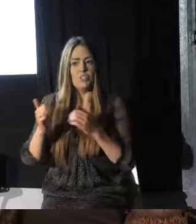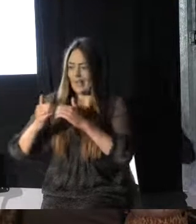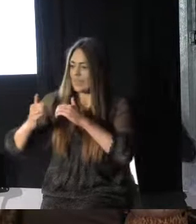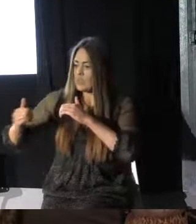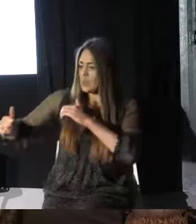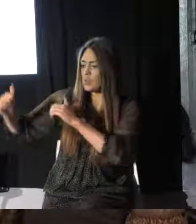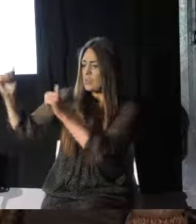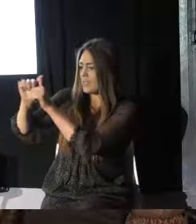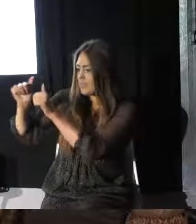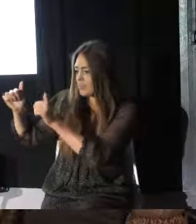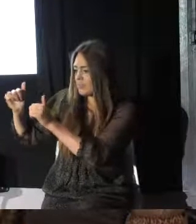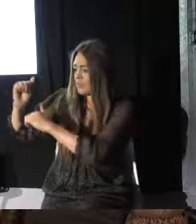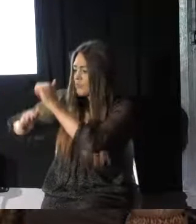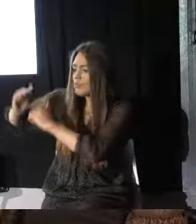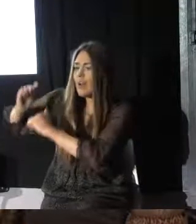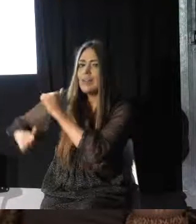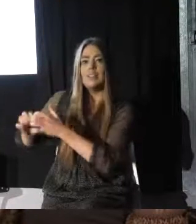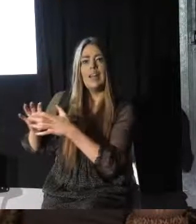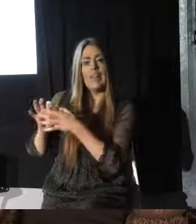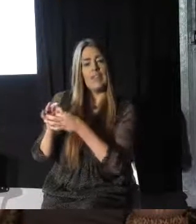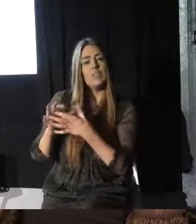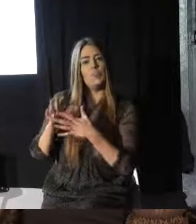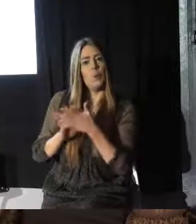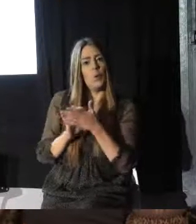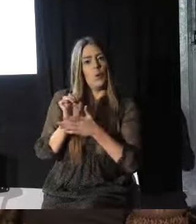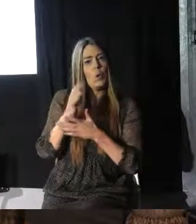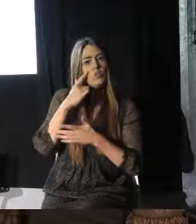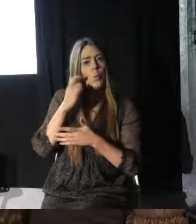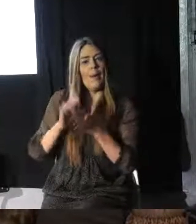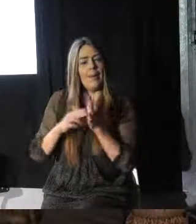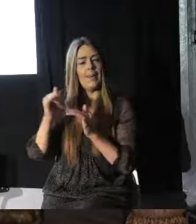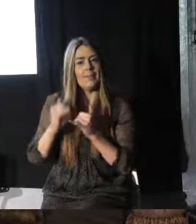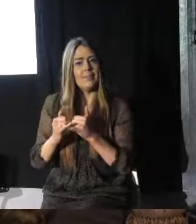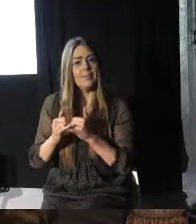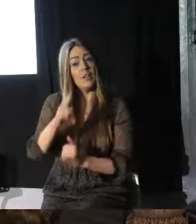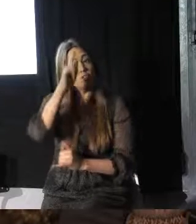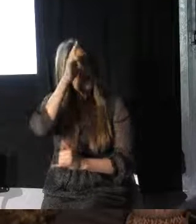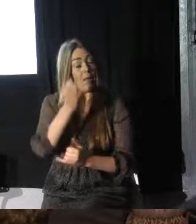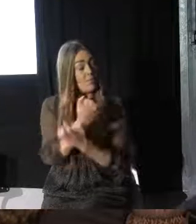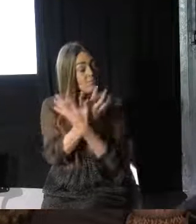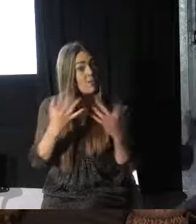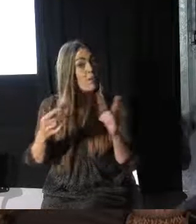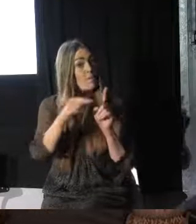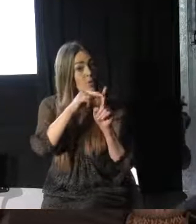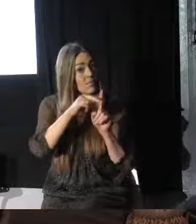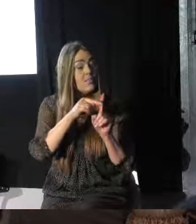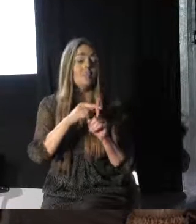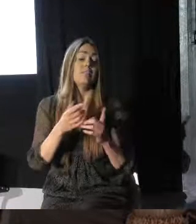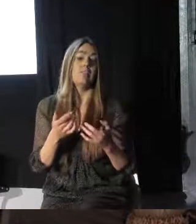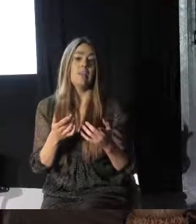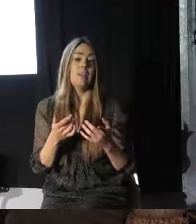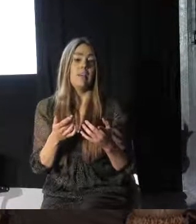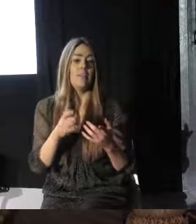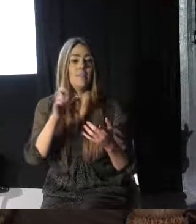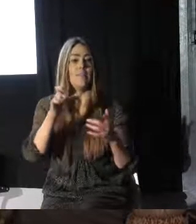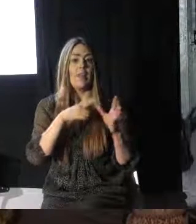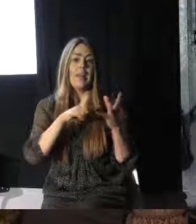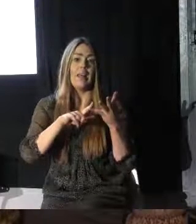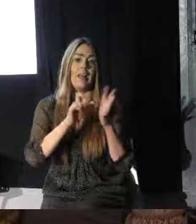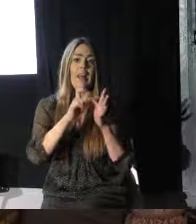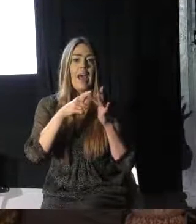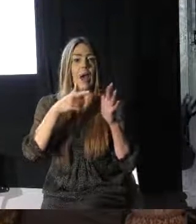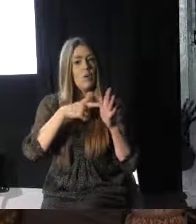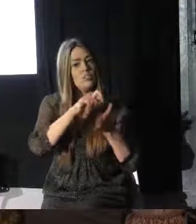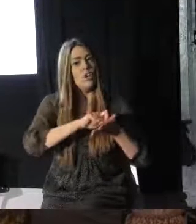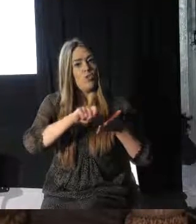structures of cultural whiteness. In Germany, there's a lot to be positive about, as Claudia Roth, the